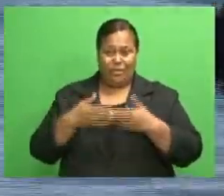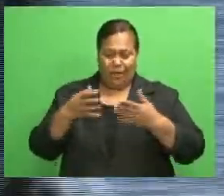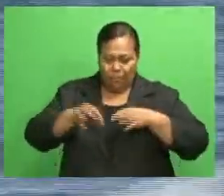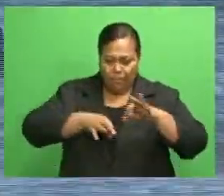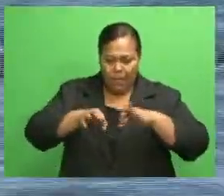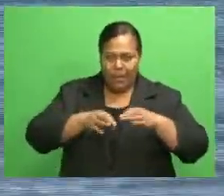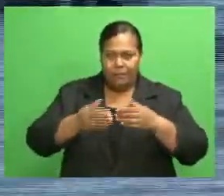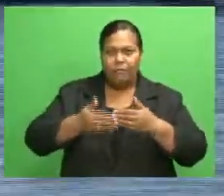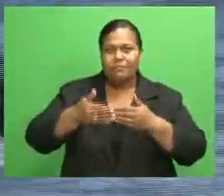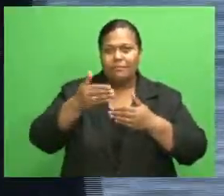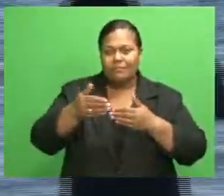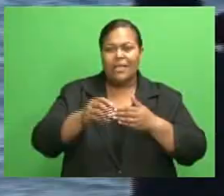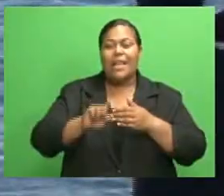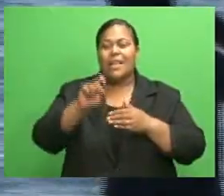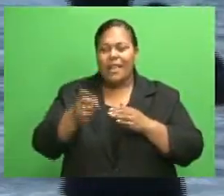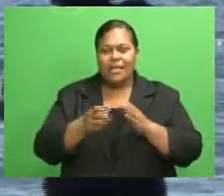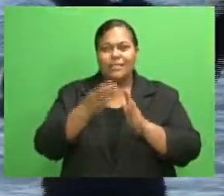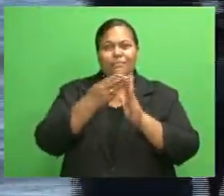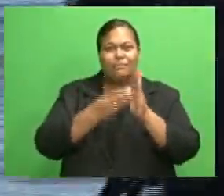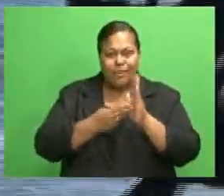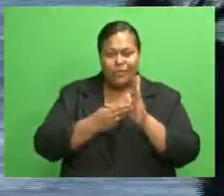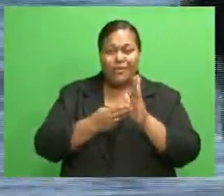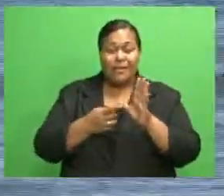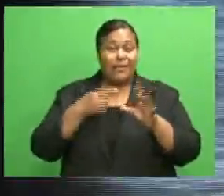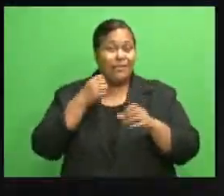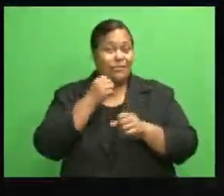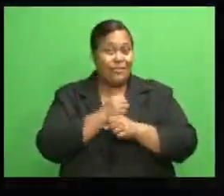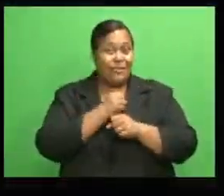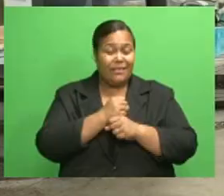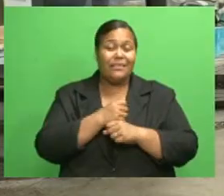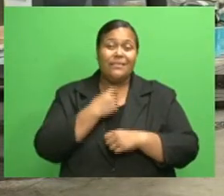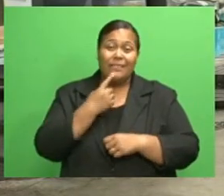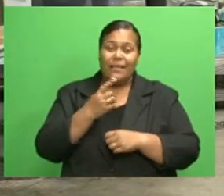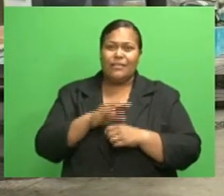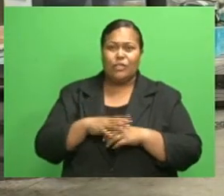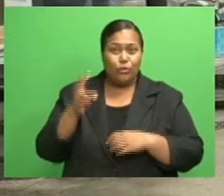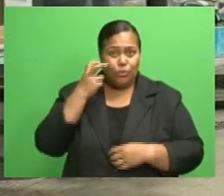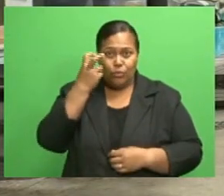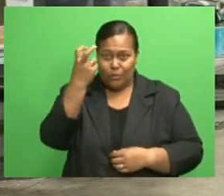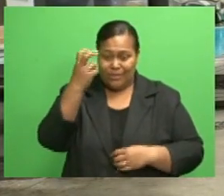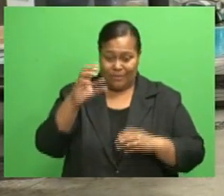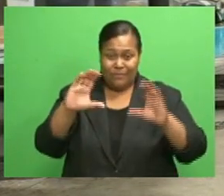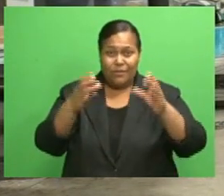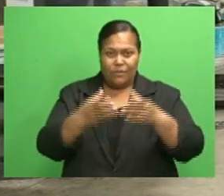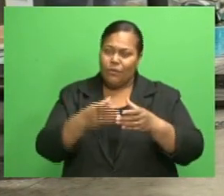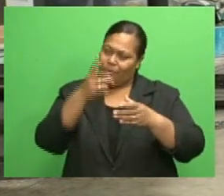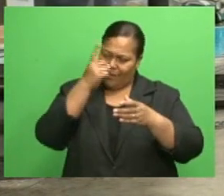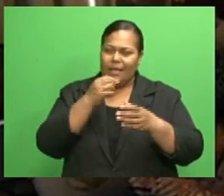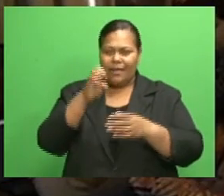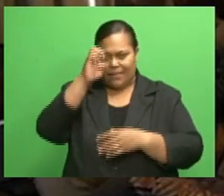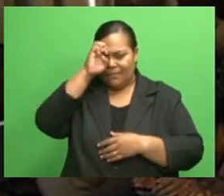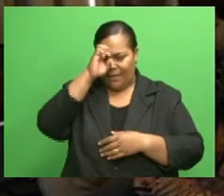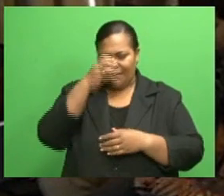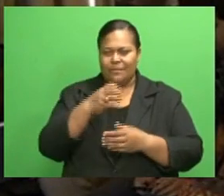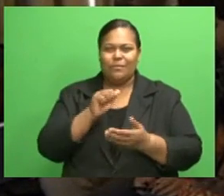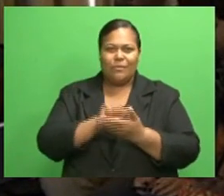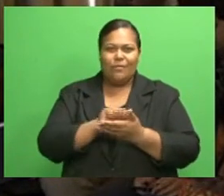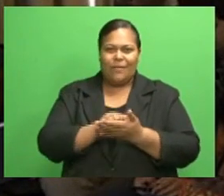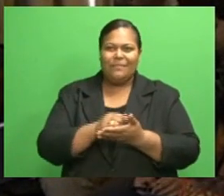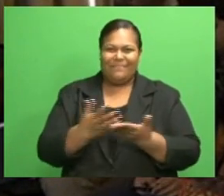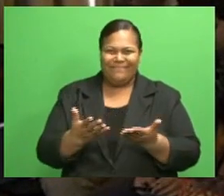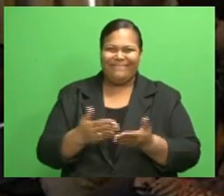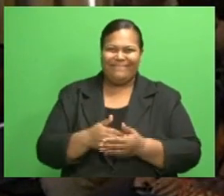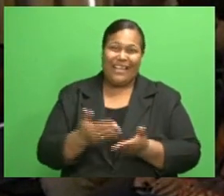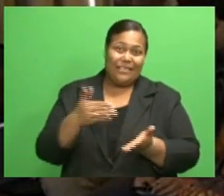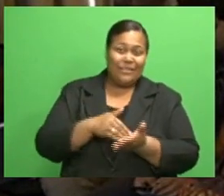budget, the man in charge, Ayaset Kiyum, says the tourism sector can expect some incentives. If we're going to have taxes